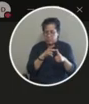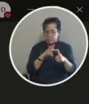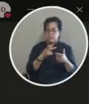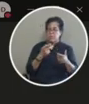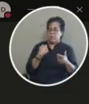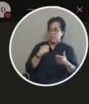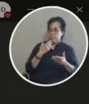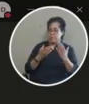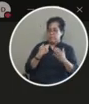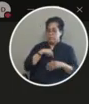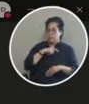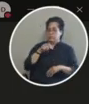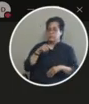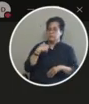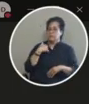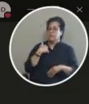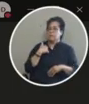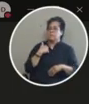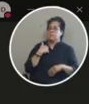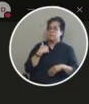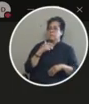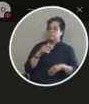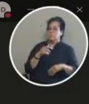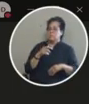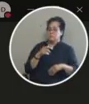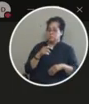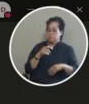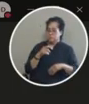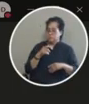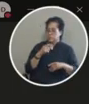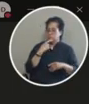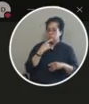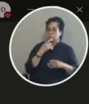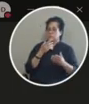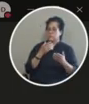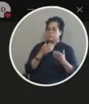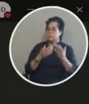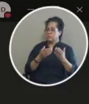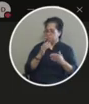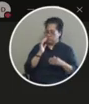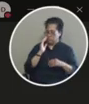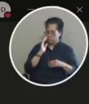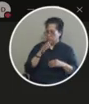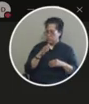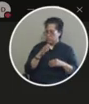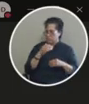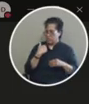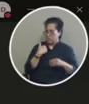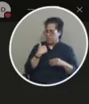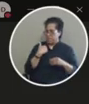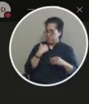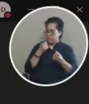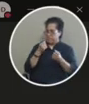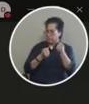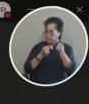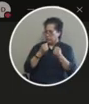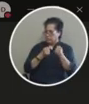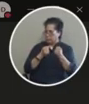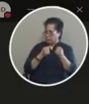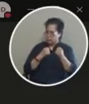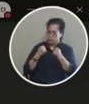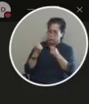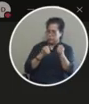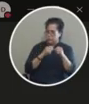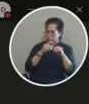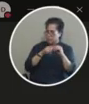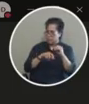like one of my friends suggests that we will have to have a spotlight for vehicles just driving El Paso pretty soon,